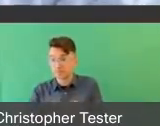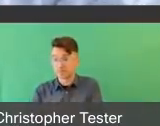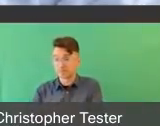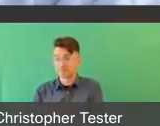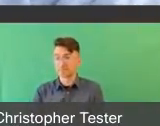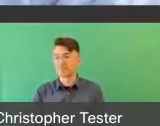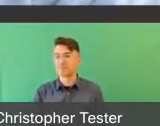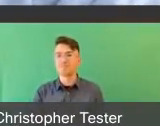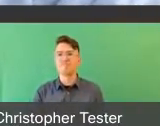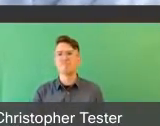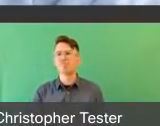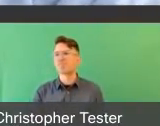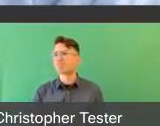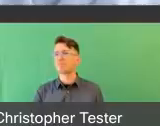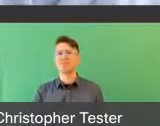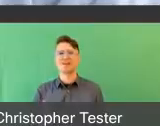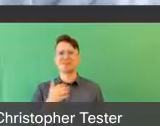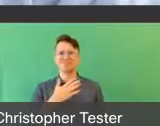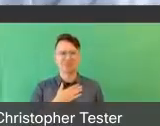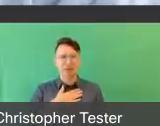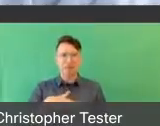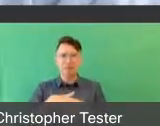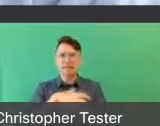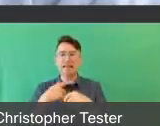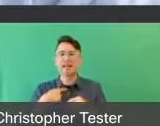I didn't.